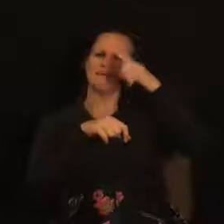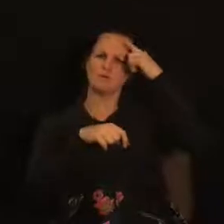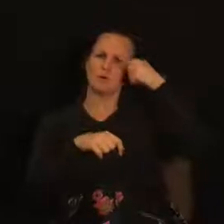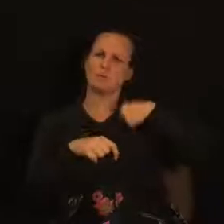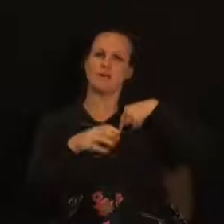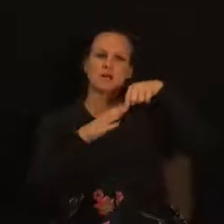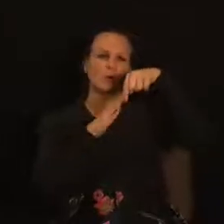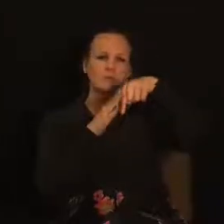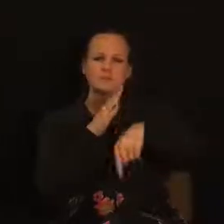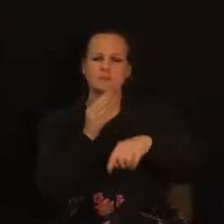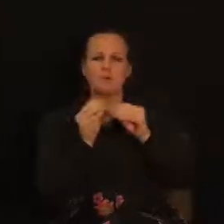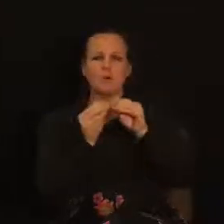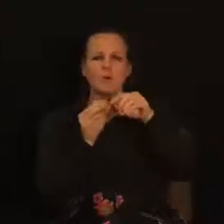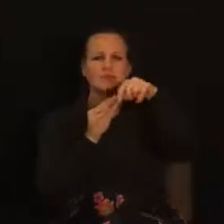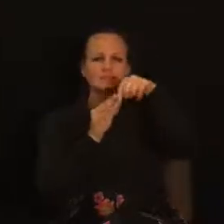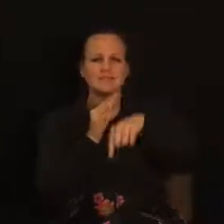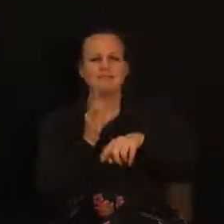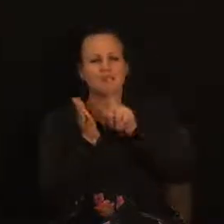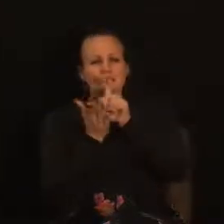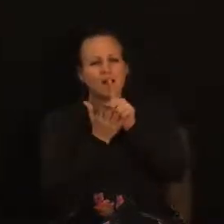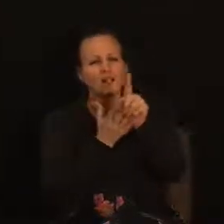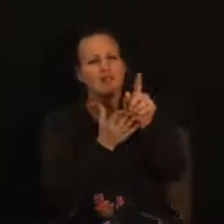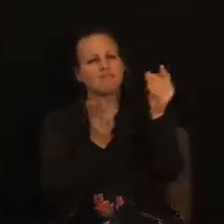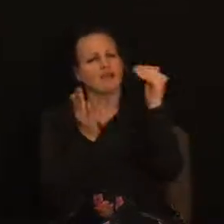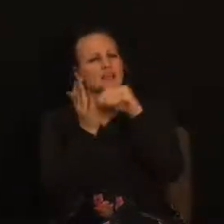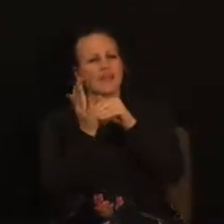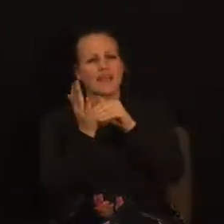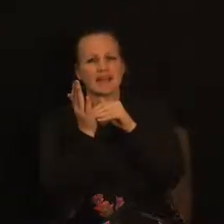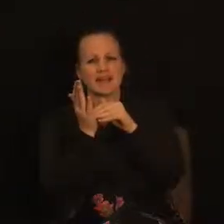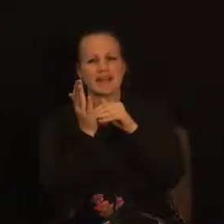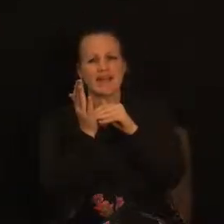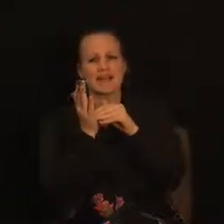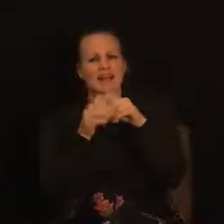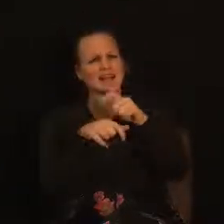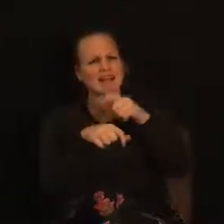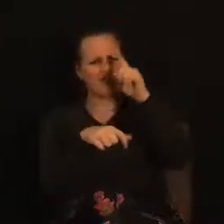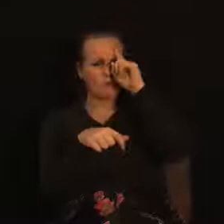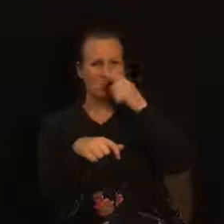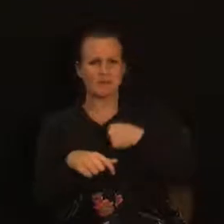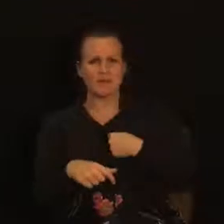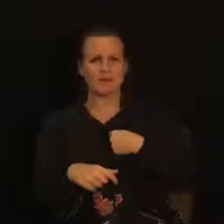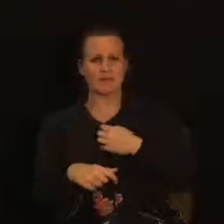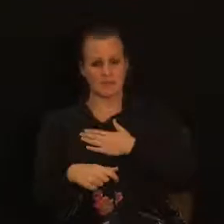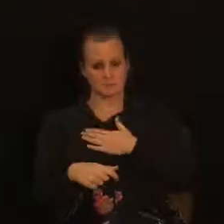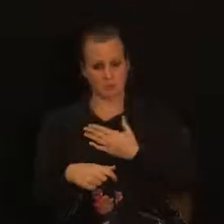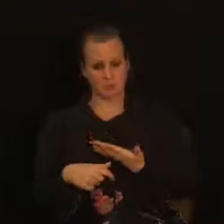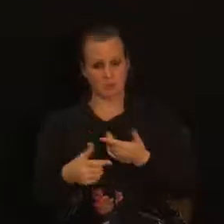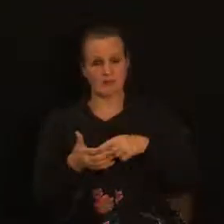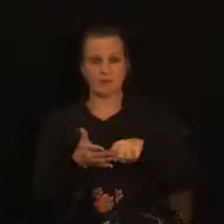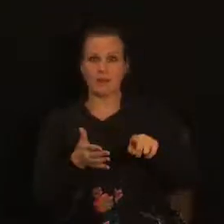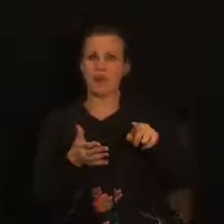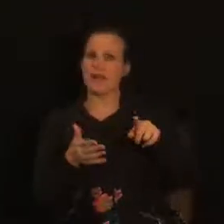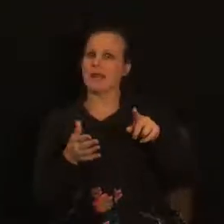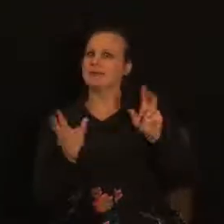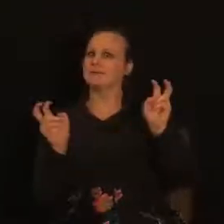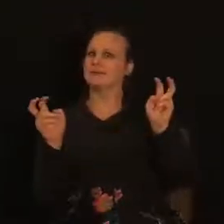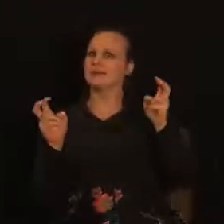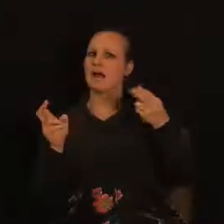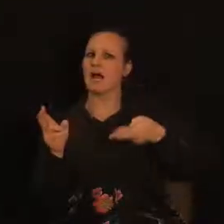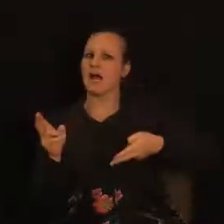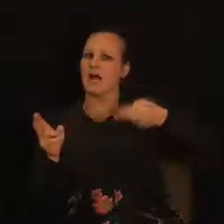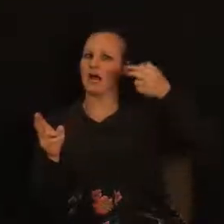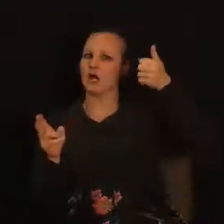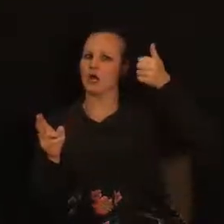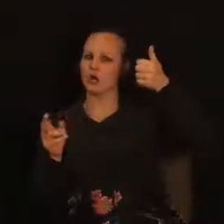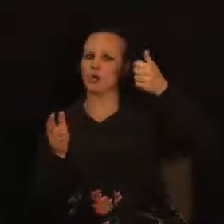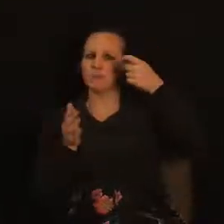it's time for me to fall more in love. That it's time for me to be willing to pay a higher price for my relationship with him. That